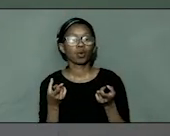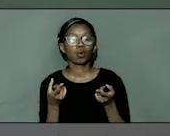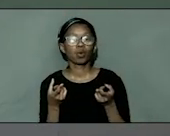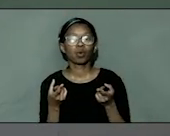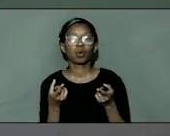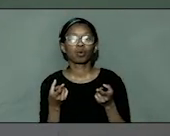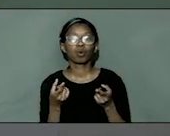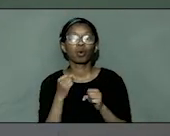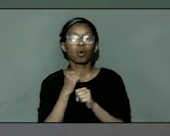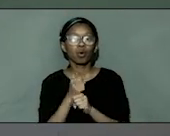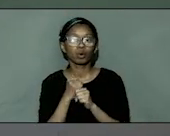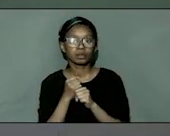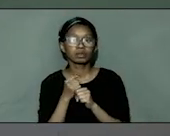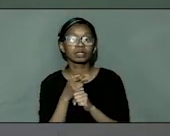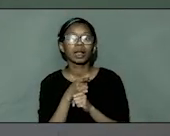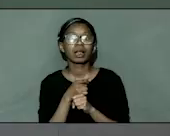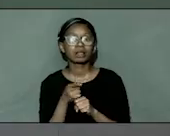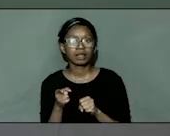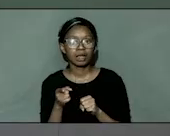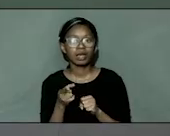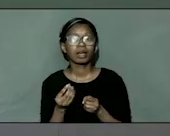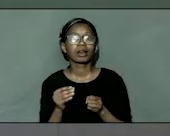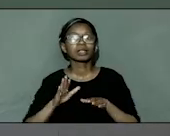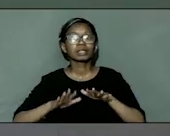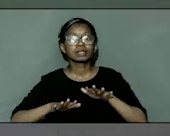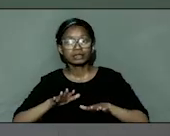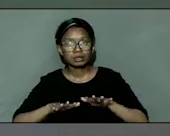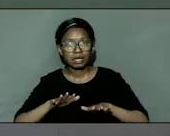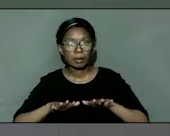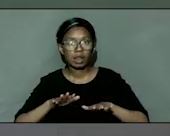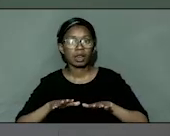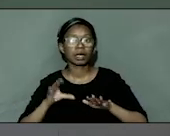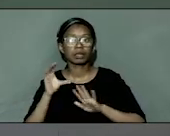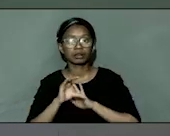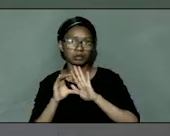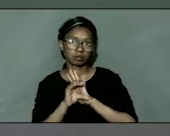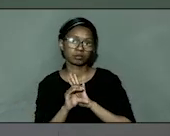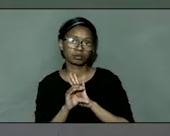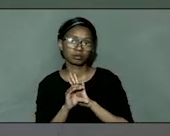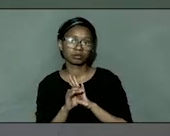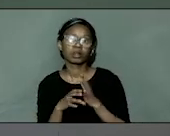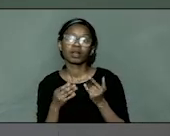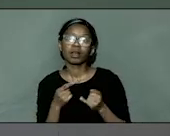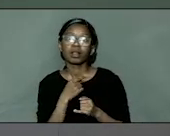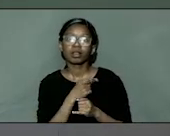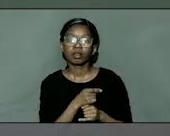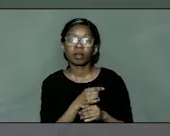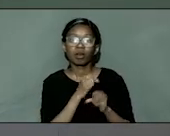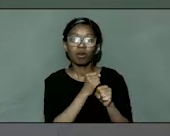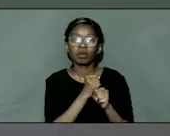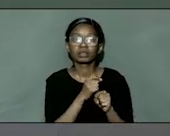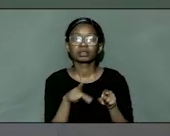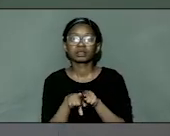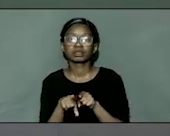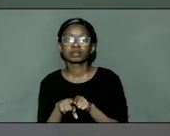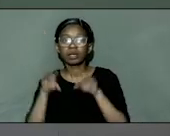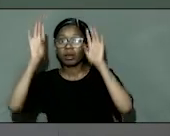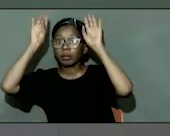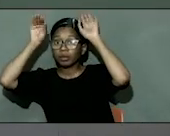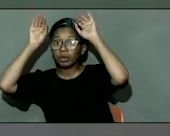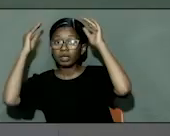they share similar what? Characteristics. Can a donkey and a horse interbreed?